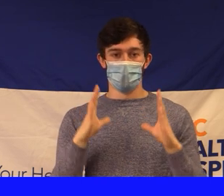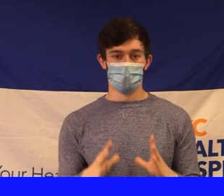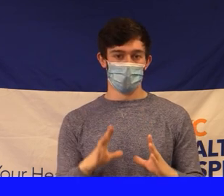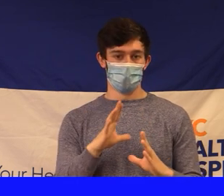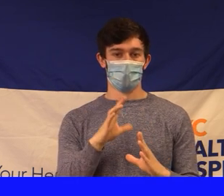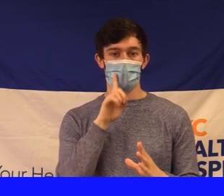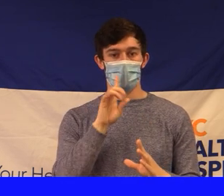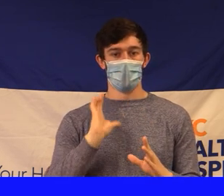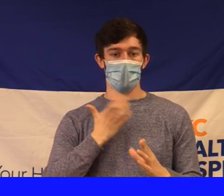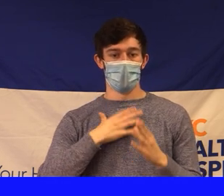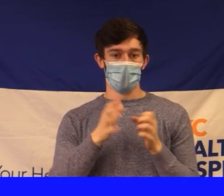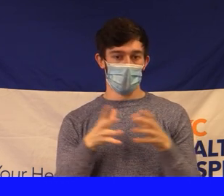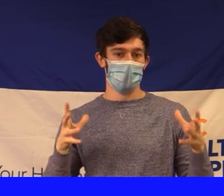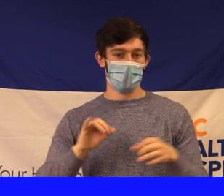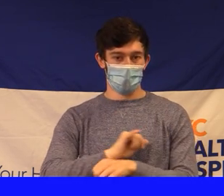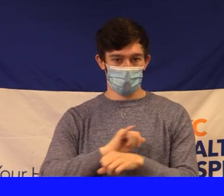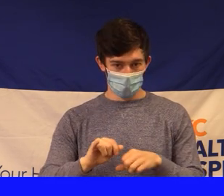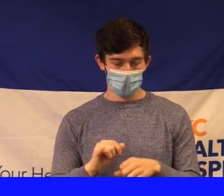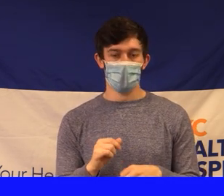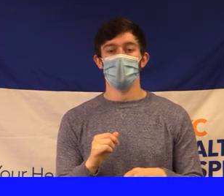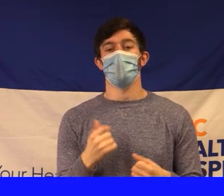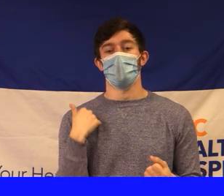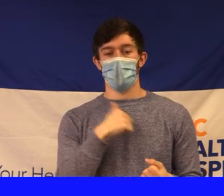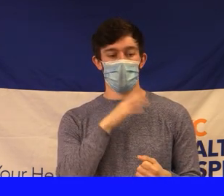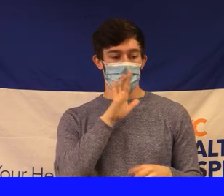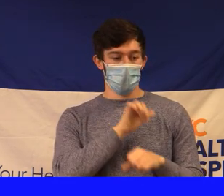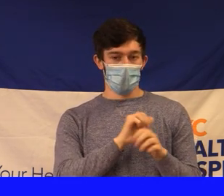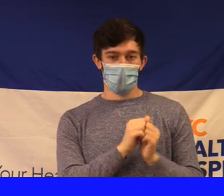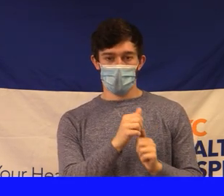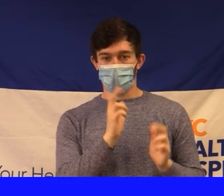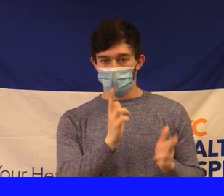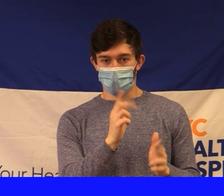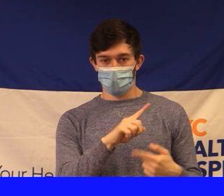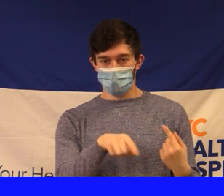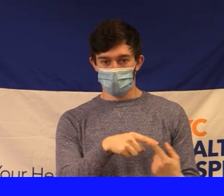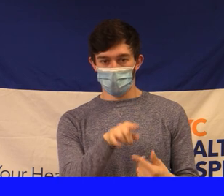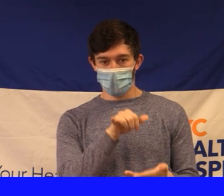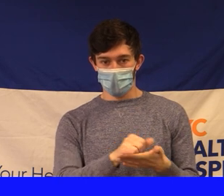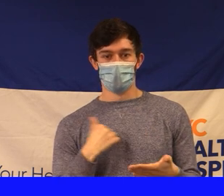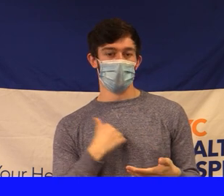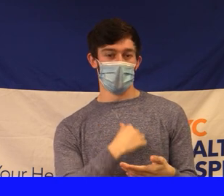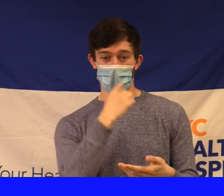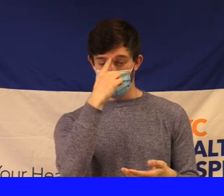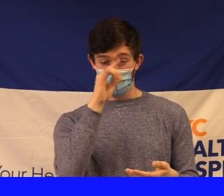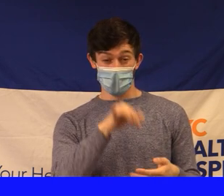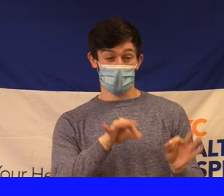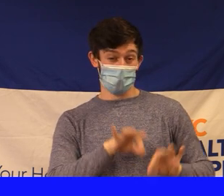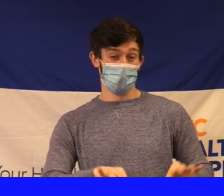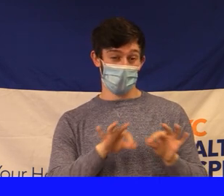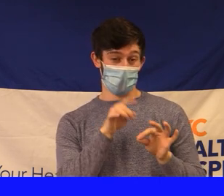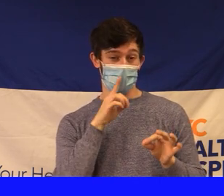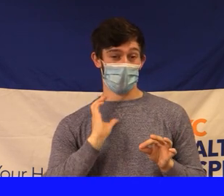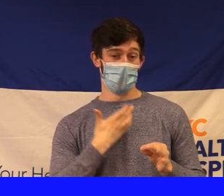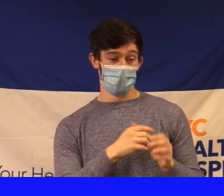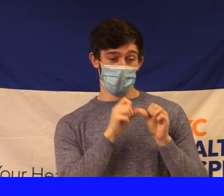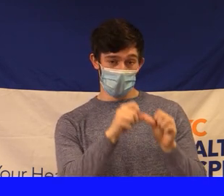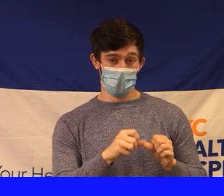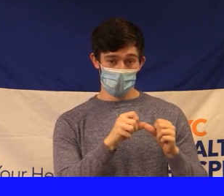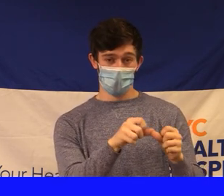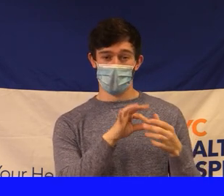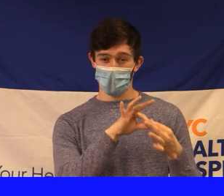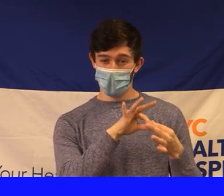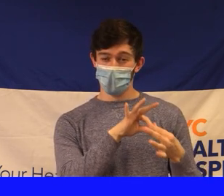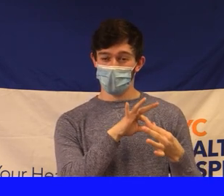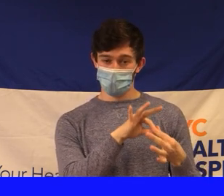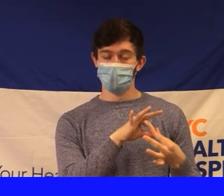growth industry. So that is something that we will work with Hunter on, I think is an important part of what our ongoing relationship with them